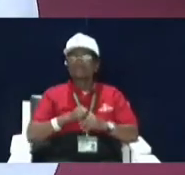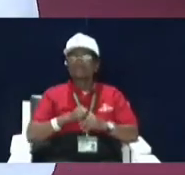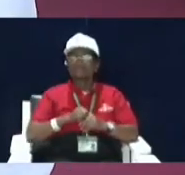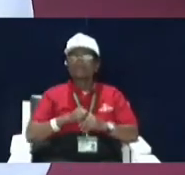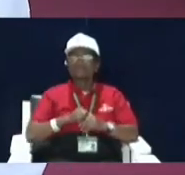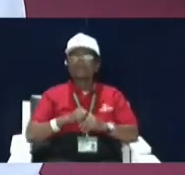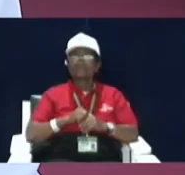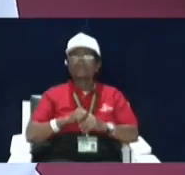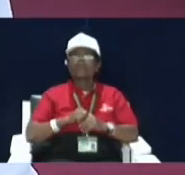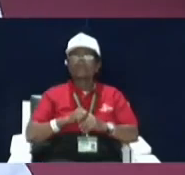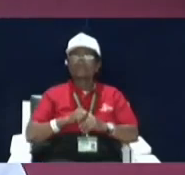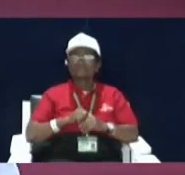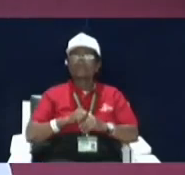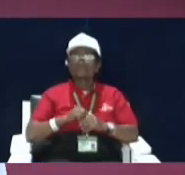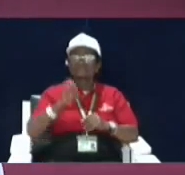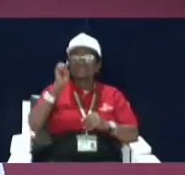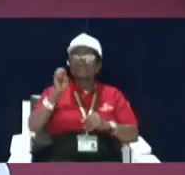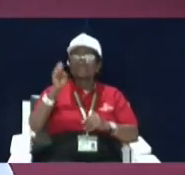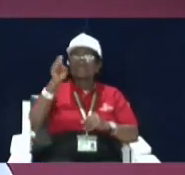11, Ezekiah was sick.